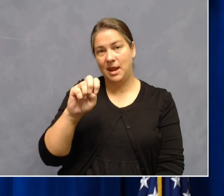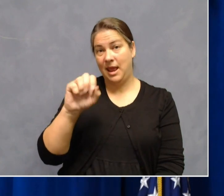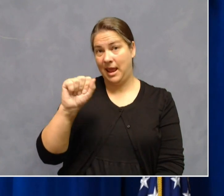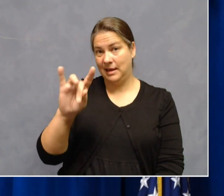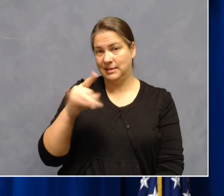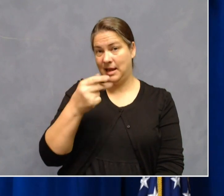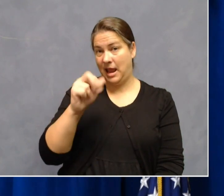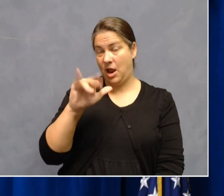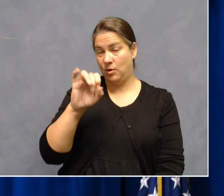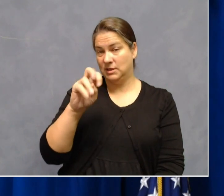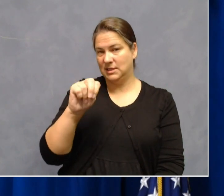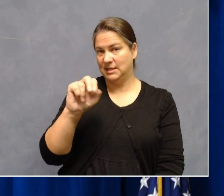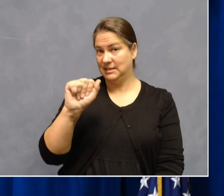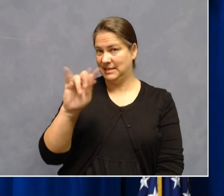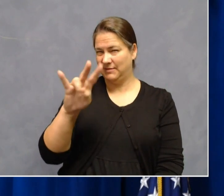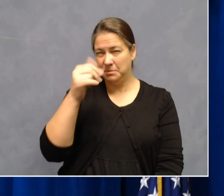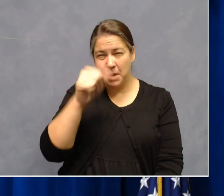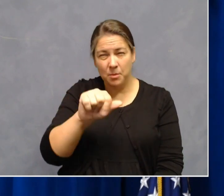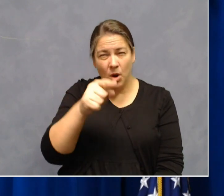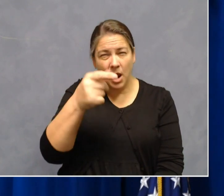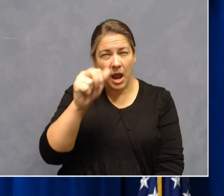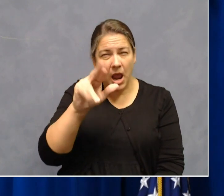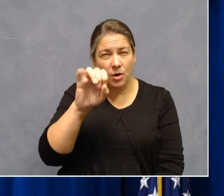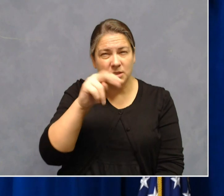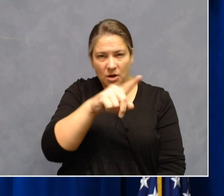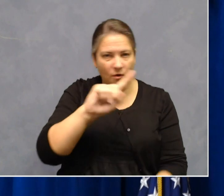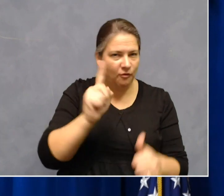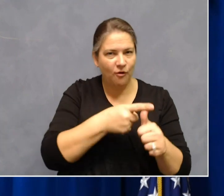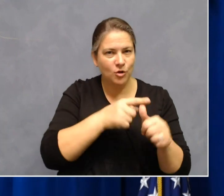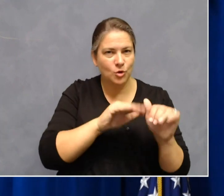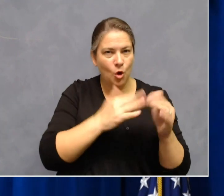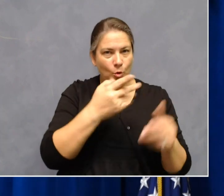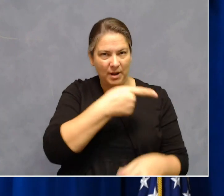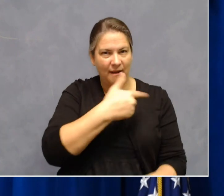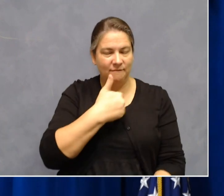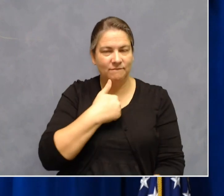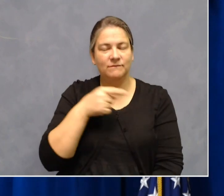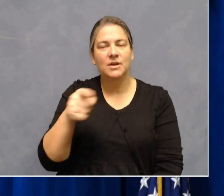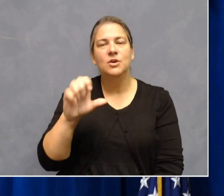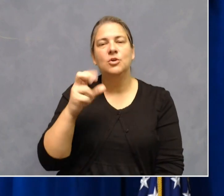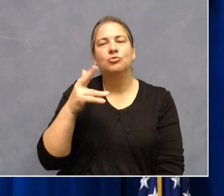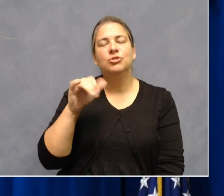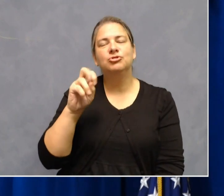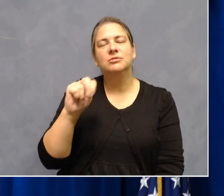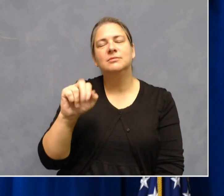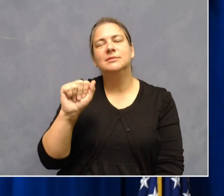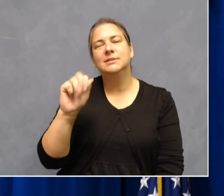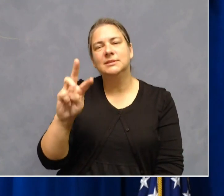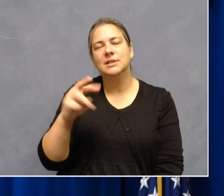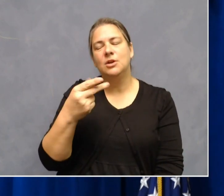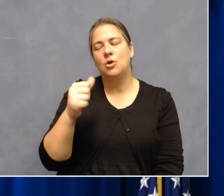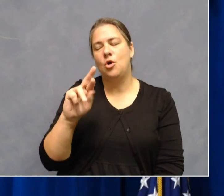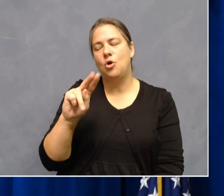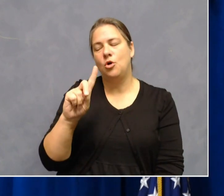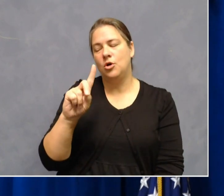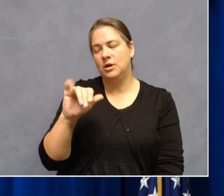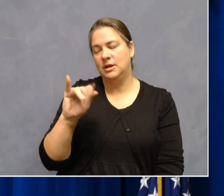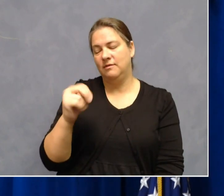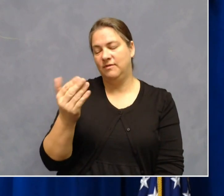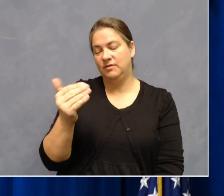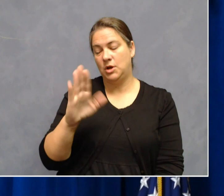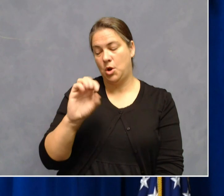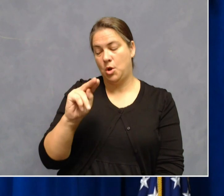17. Remember, Harrison had the first set of cases. Christian 16, Hardin 15, Boone,